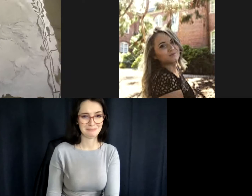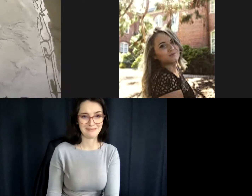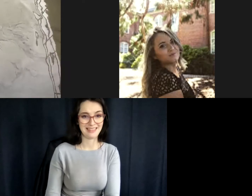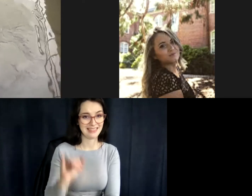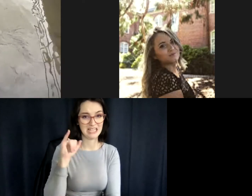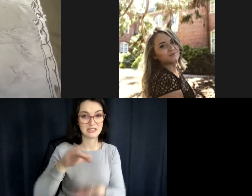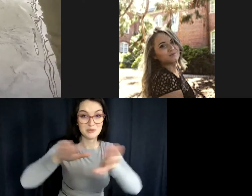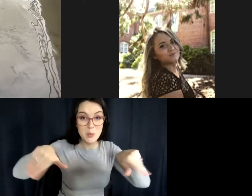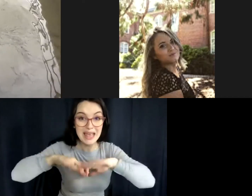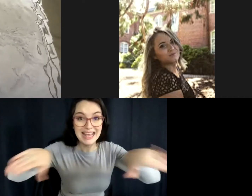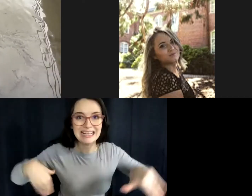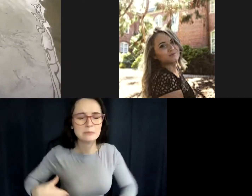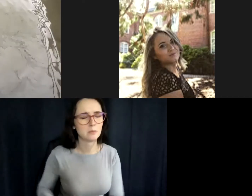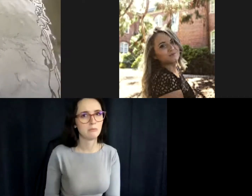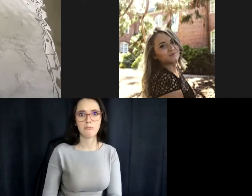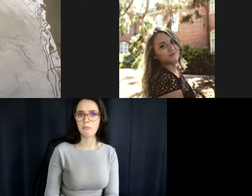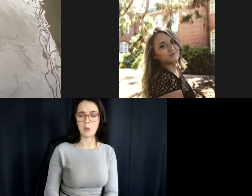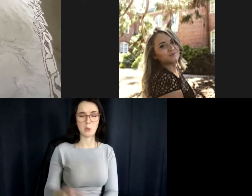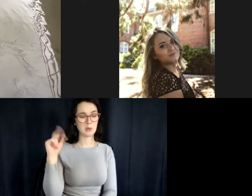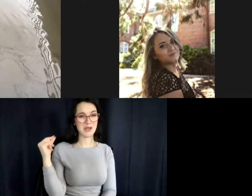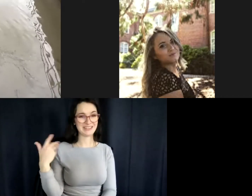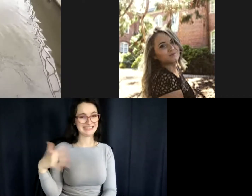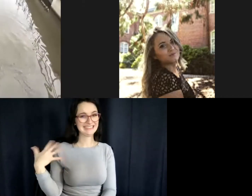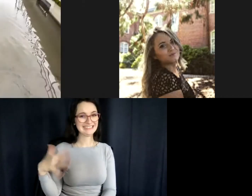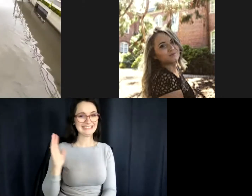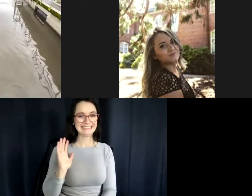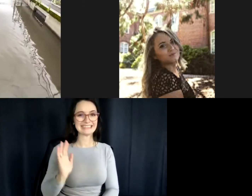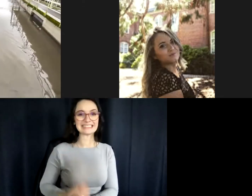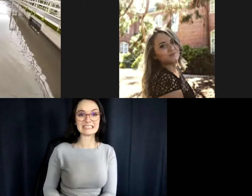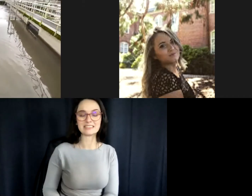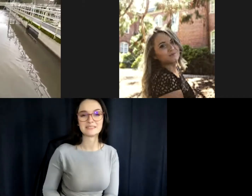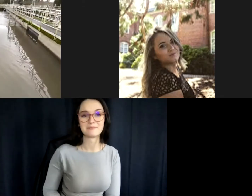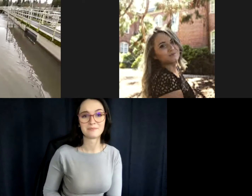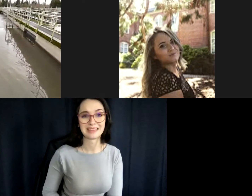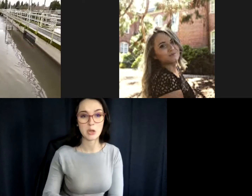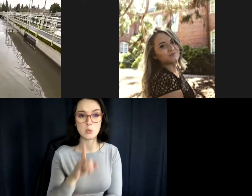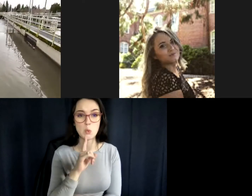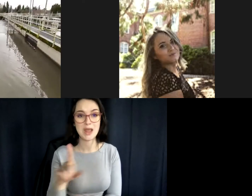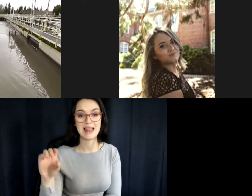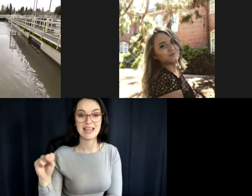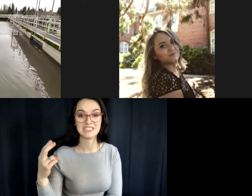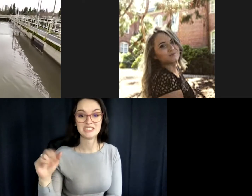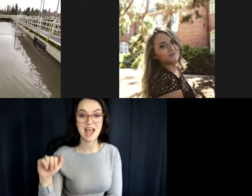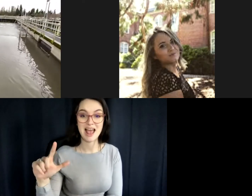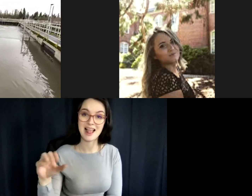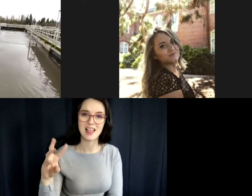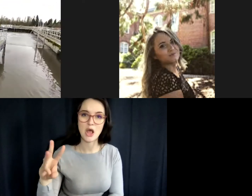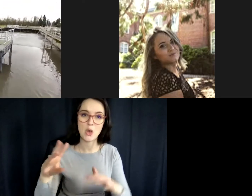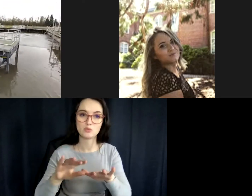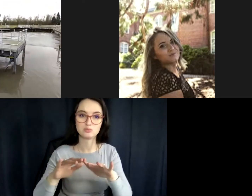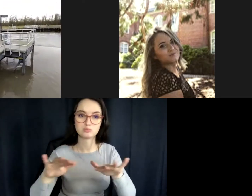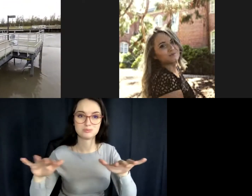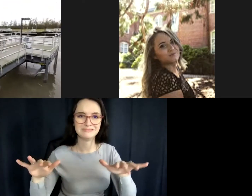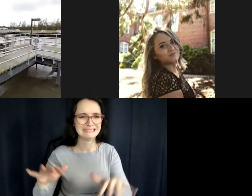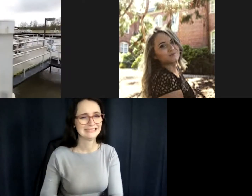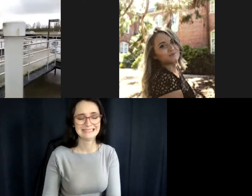the first 4 tanks aren't online. They're again our redundancy or our backups. Okay. So that's why the water